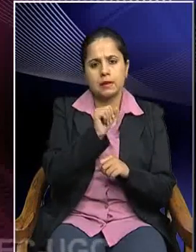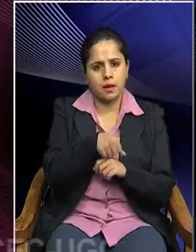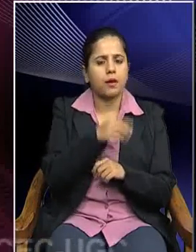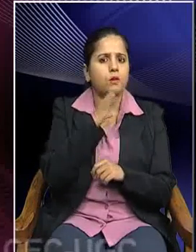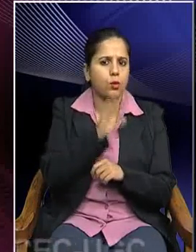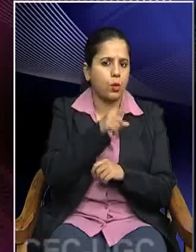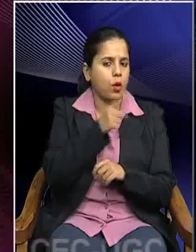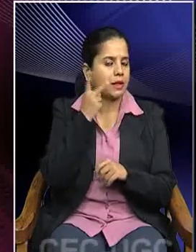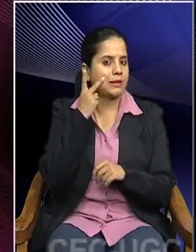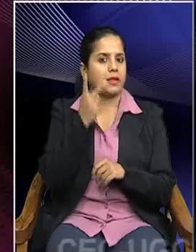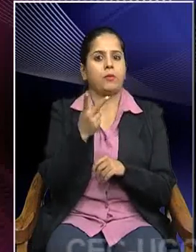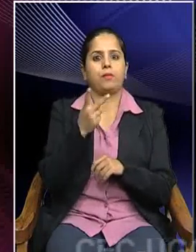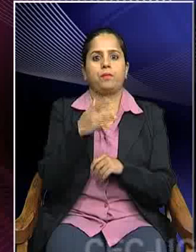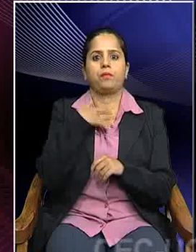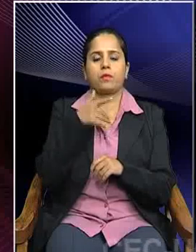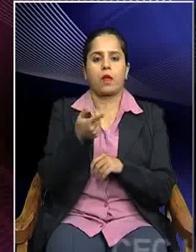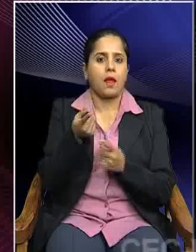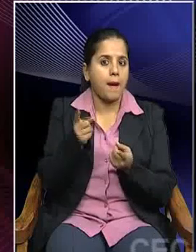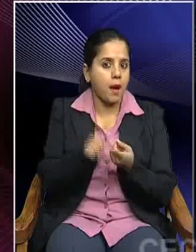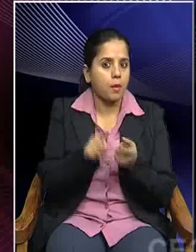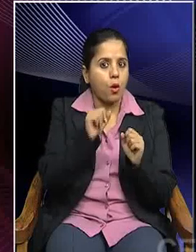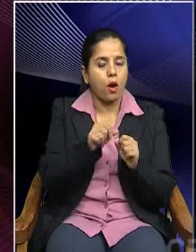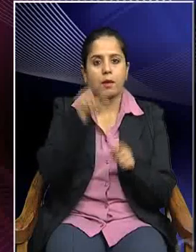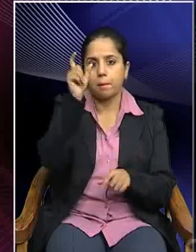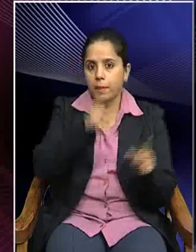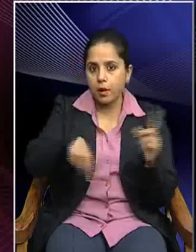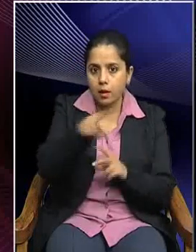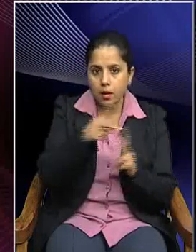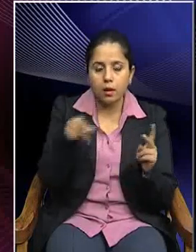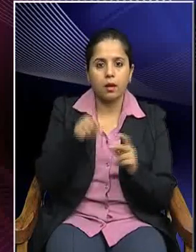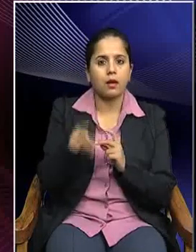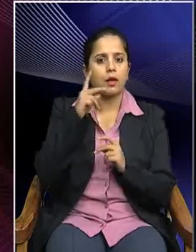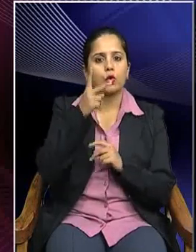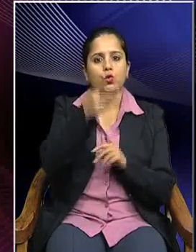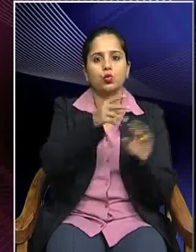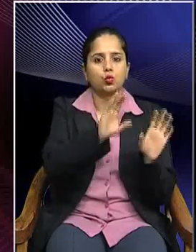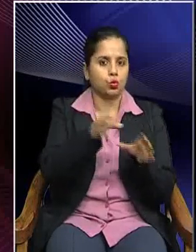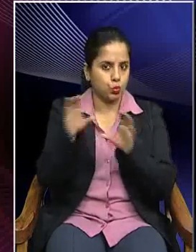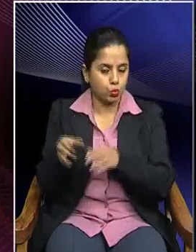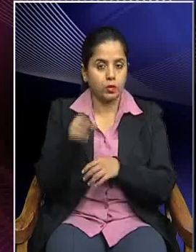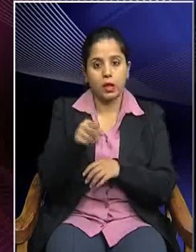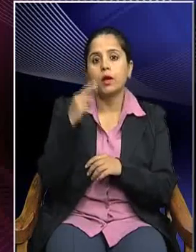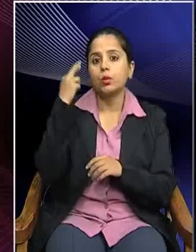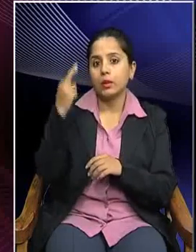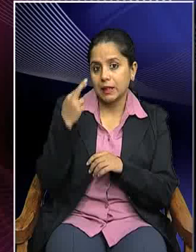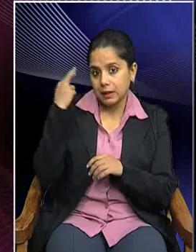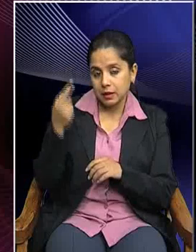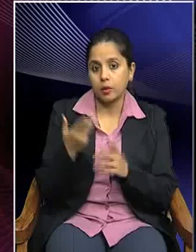this kind of movement of people across the two regions, and therefore